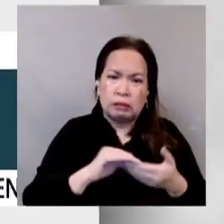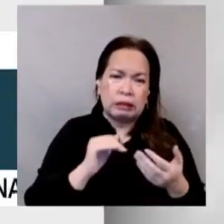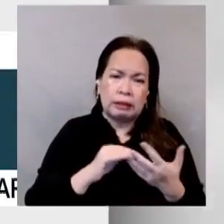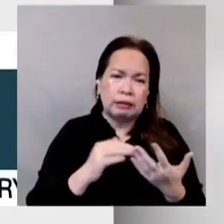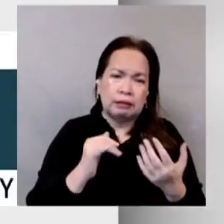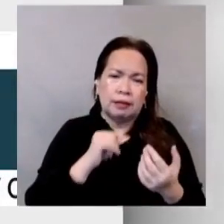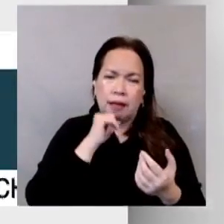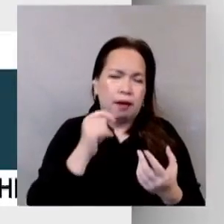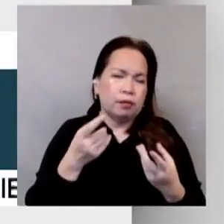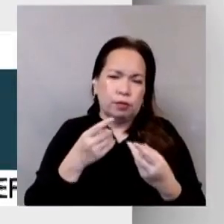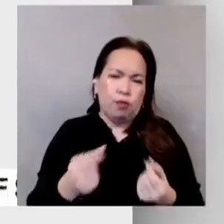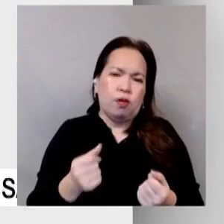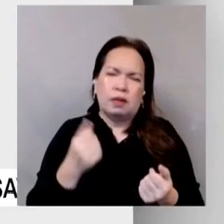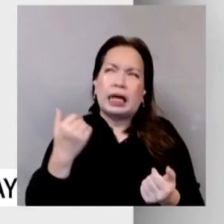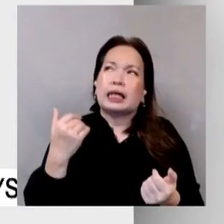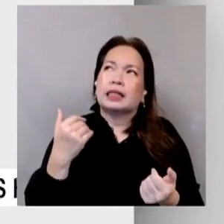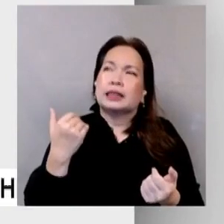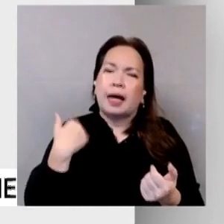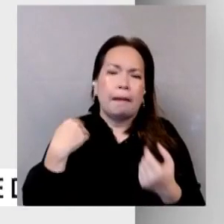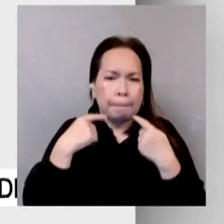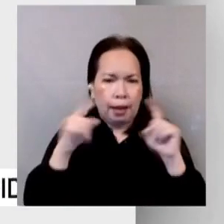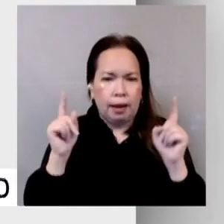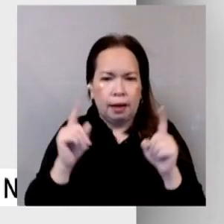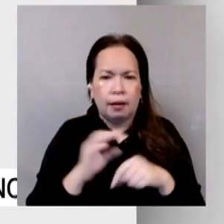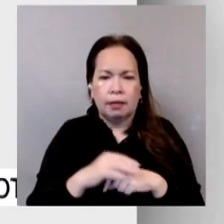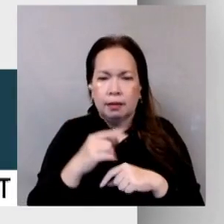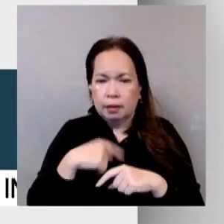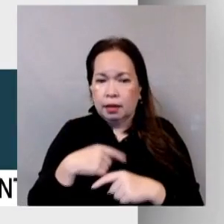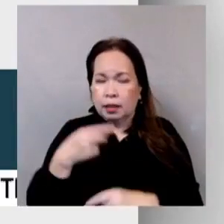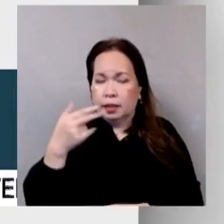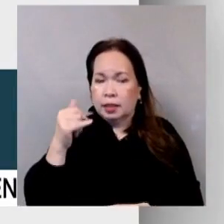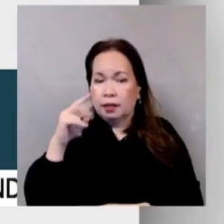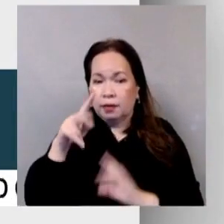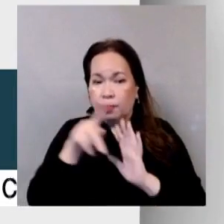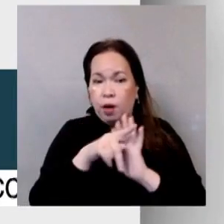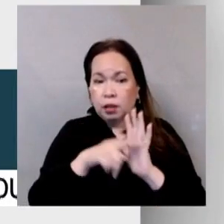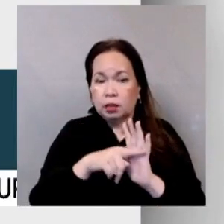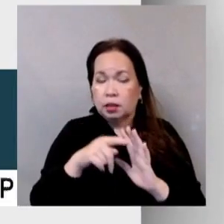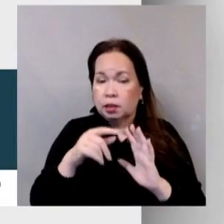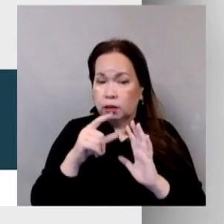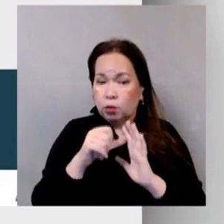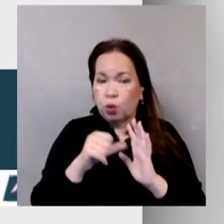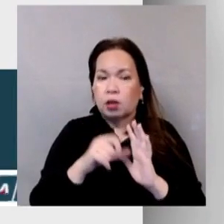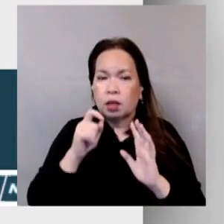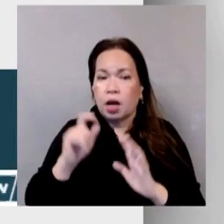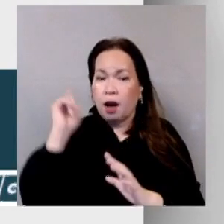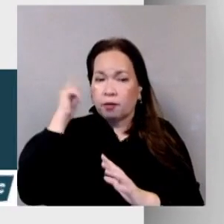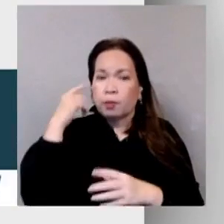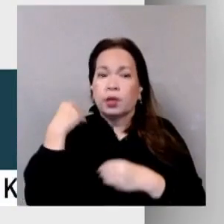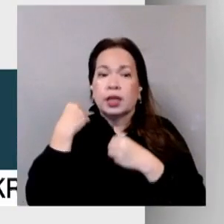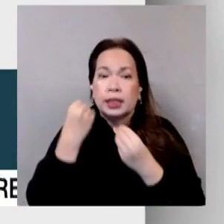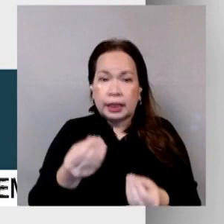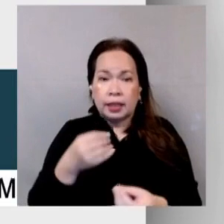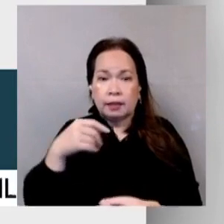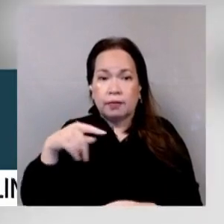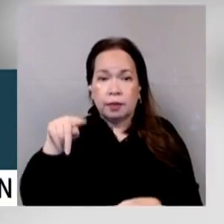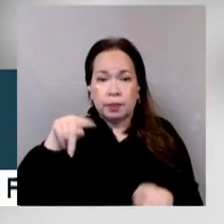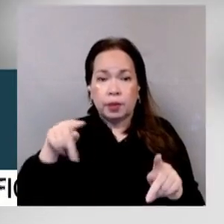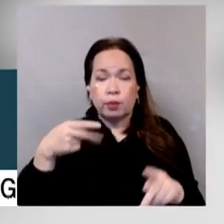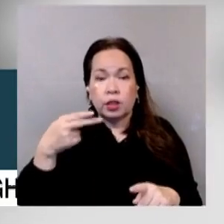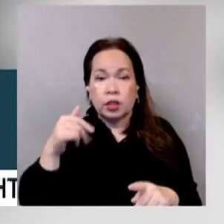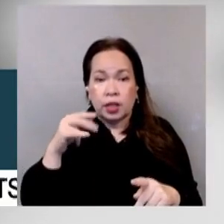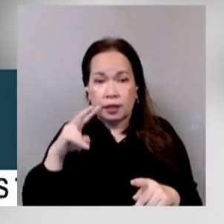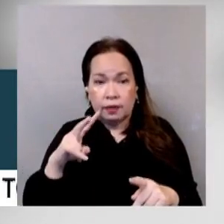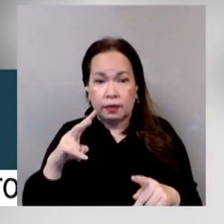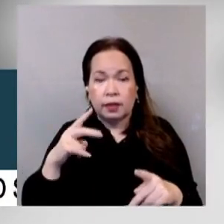Under the HIV and AIDS Policy Act, it is the government's obligation to provide PLHIV's access to quality treatment. But